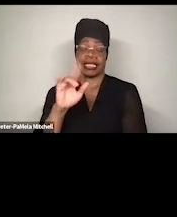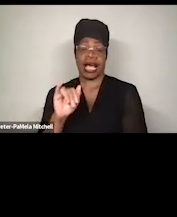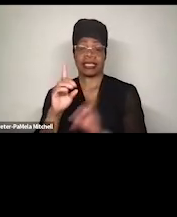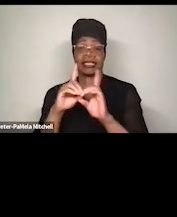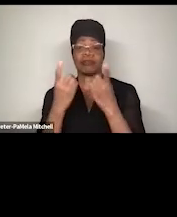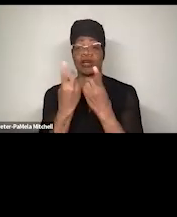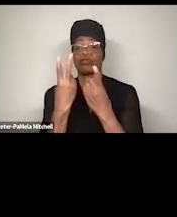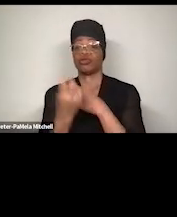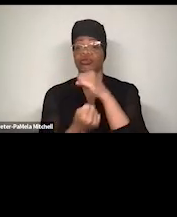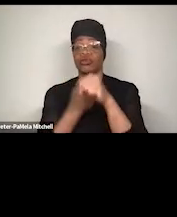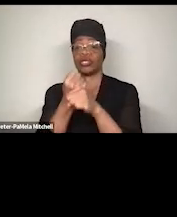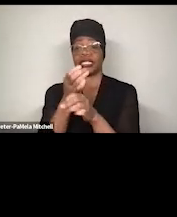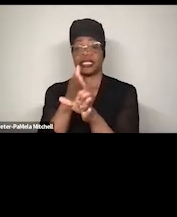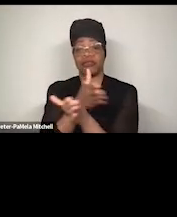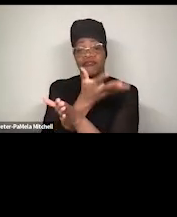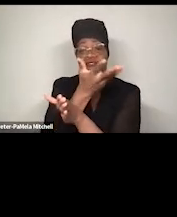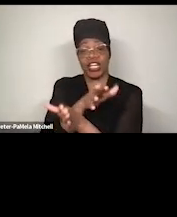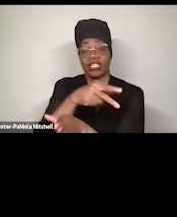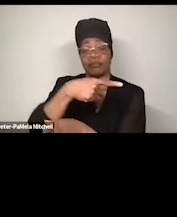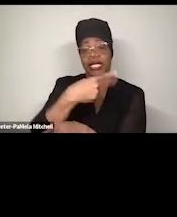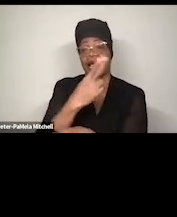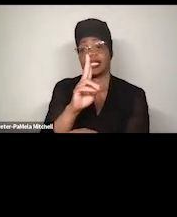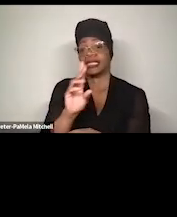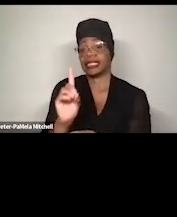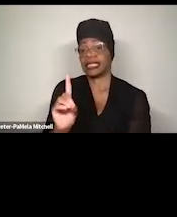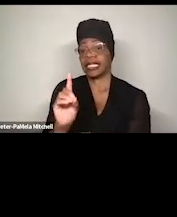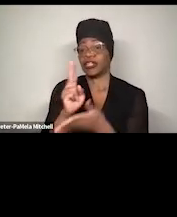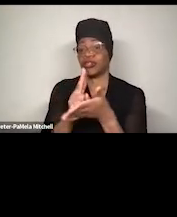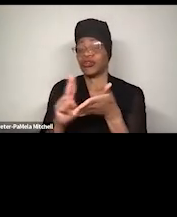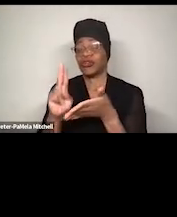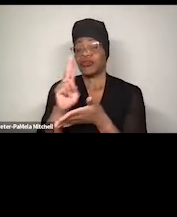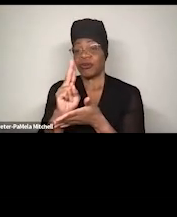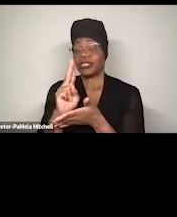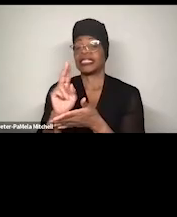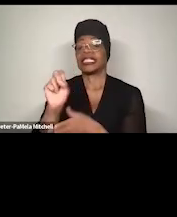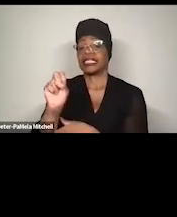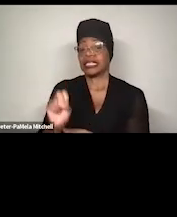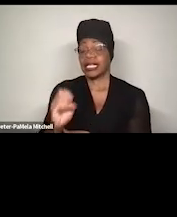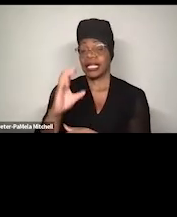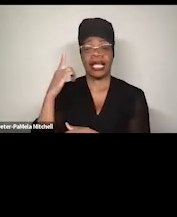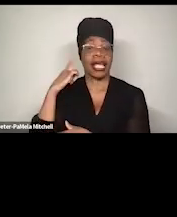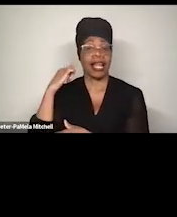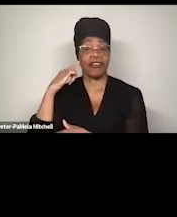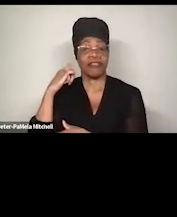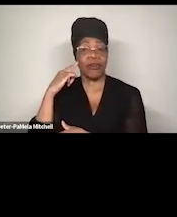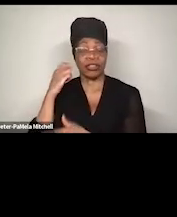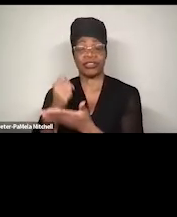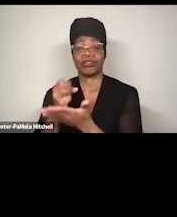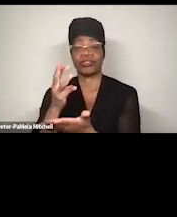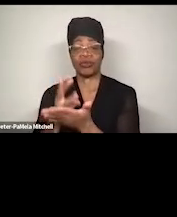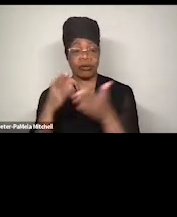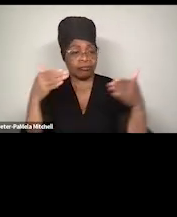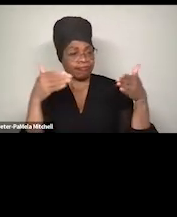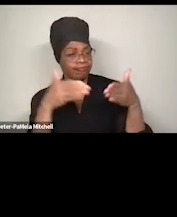years before completing his PhD at the University of Southern California School of Social Work. Dr. Barr's research focuses on